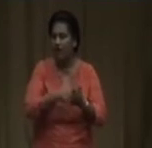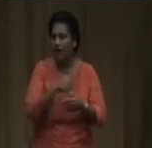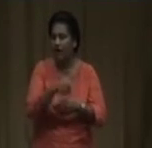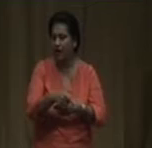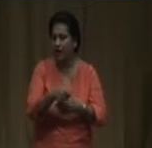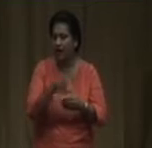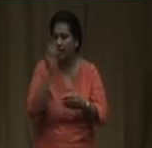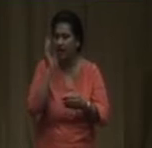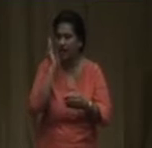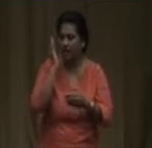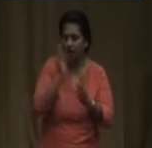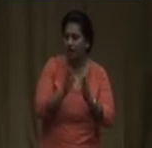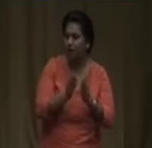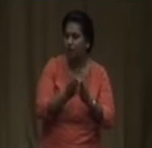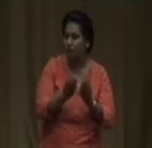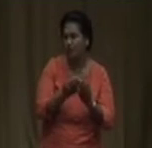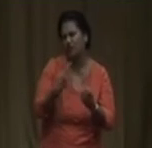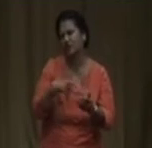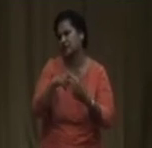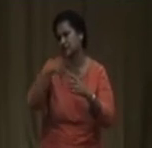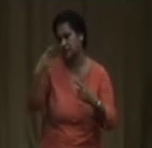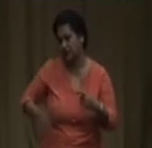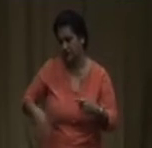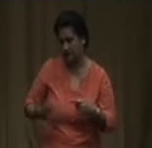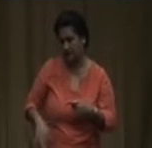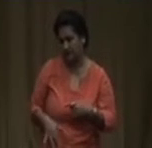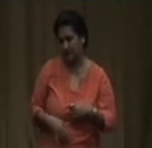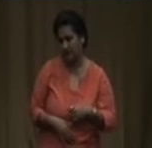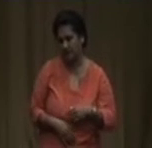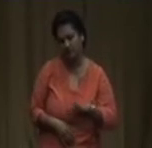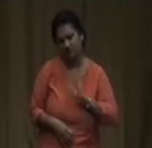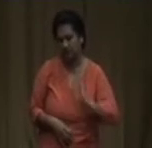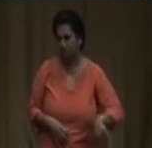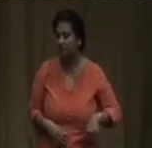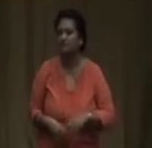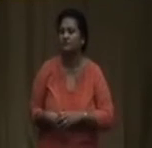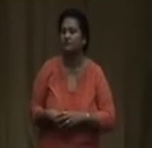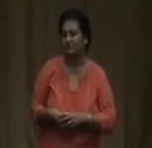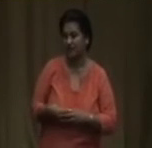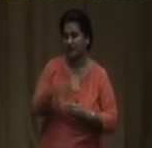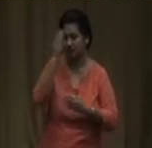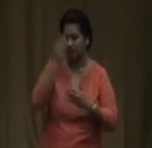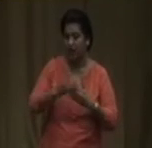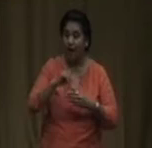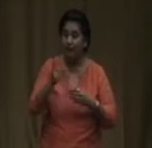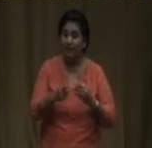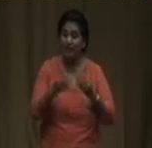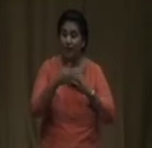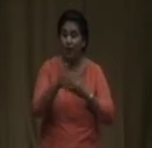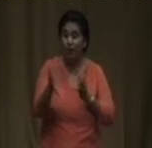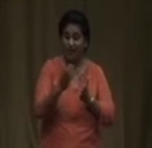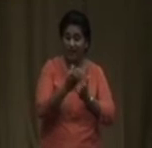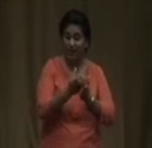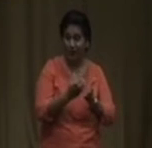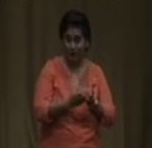of their courses because they are simply too expensive. But there are other aspects of this open pedagogy that are worth thinking